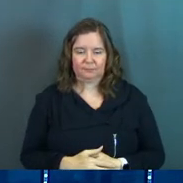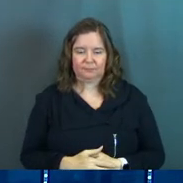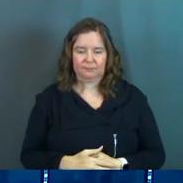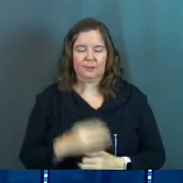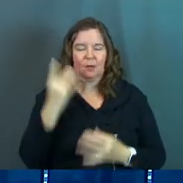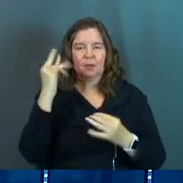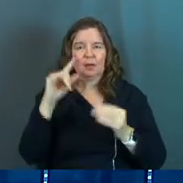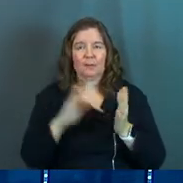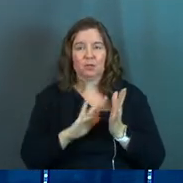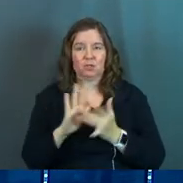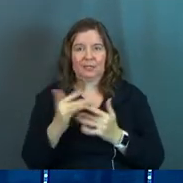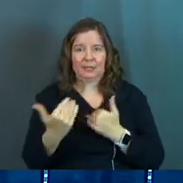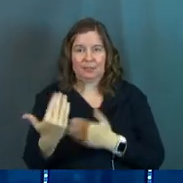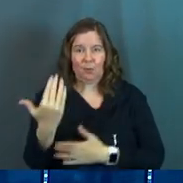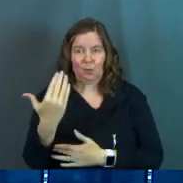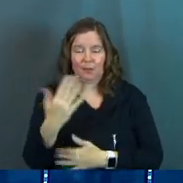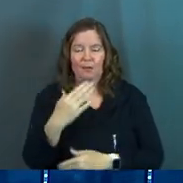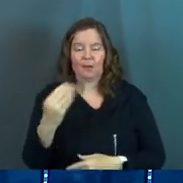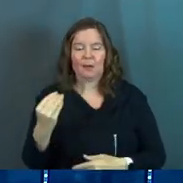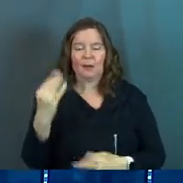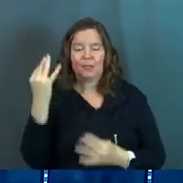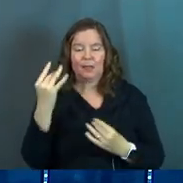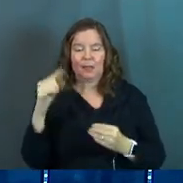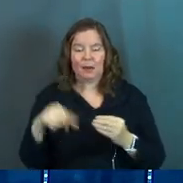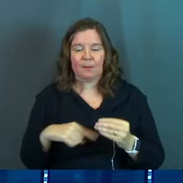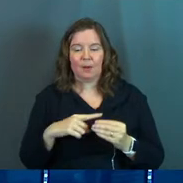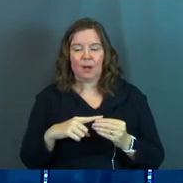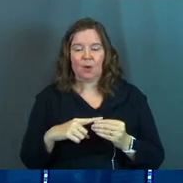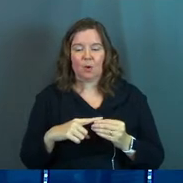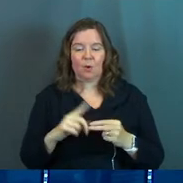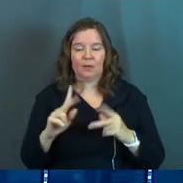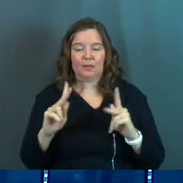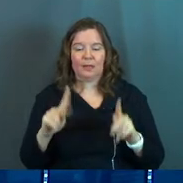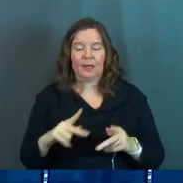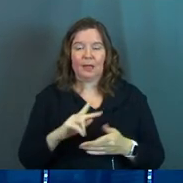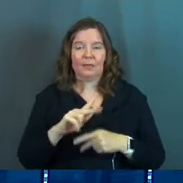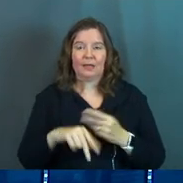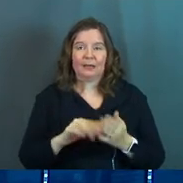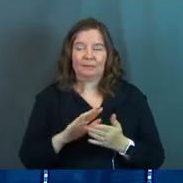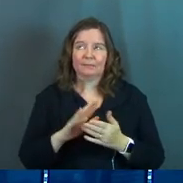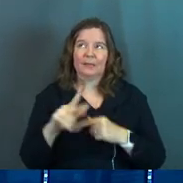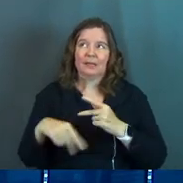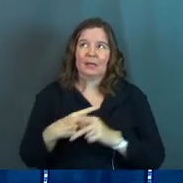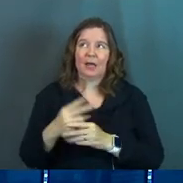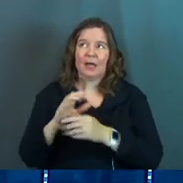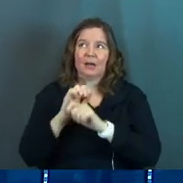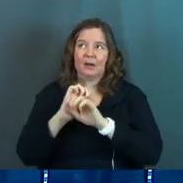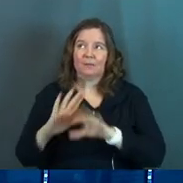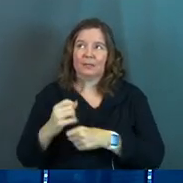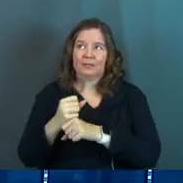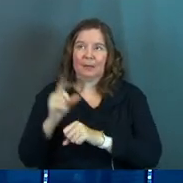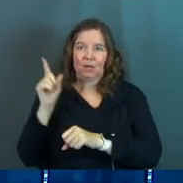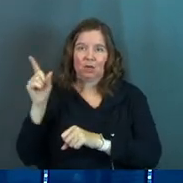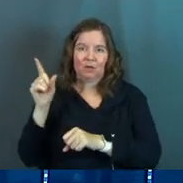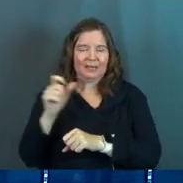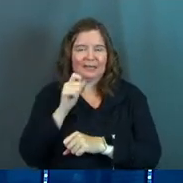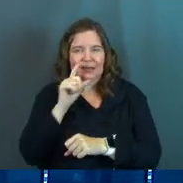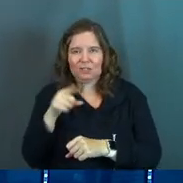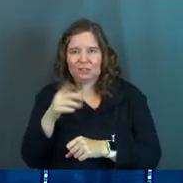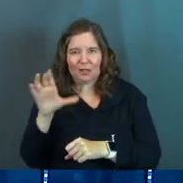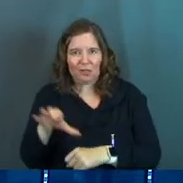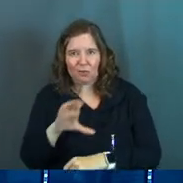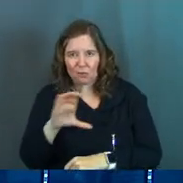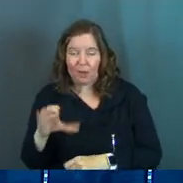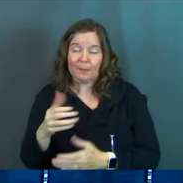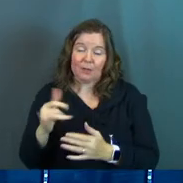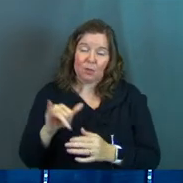I was thinking about Jesus this morning and thinking about the kind of peacemaker that he was. And again, not just on the